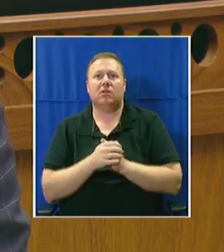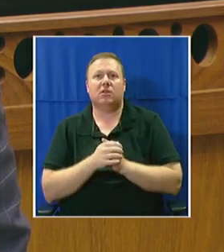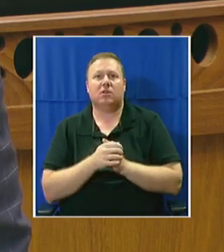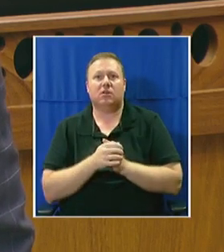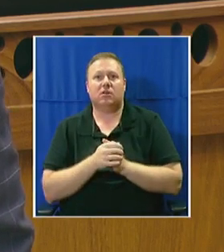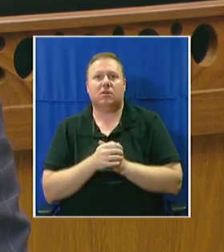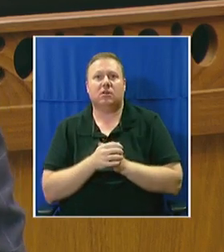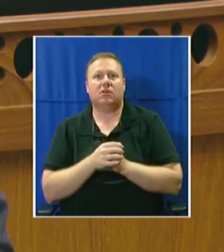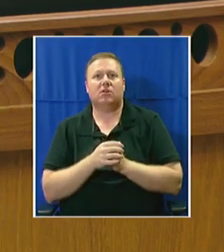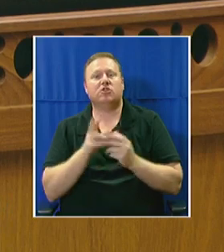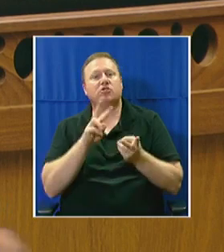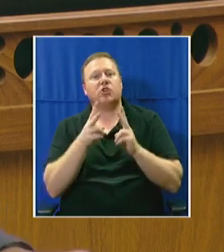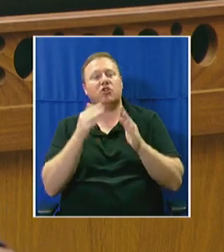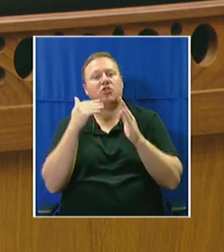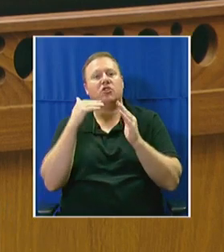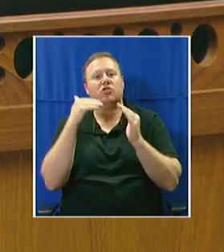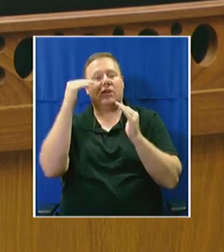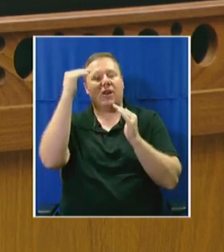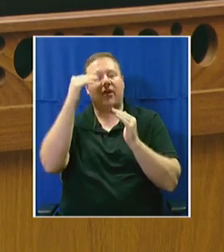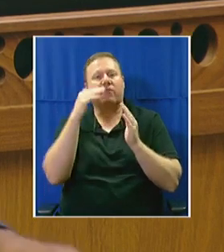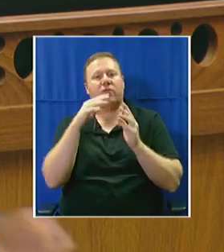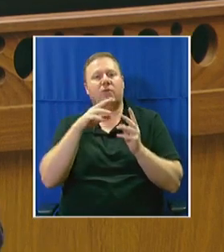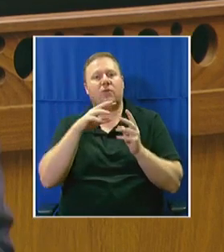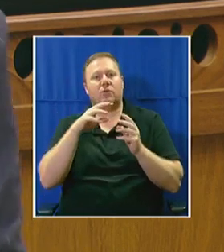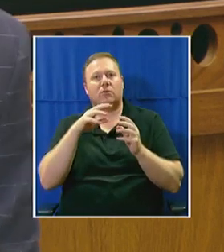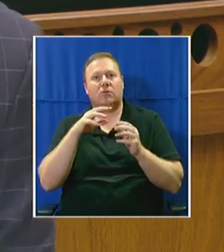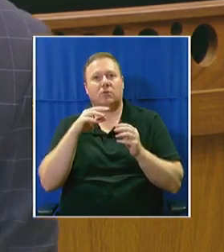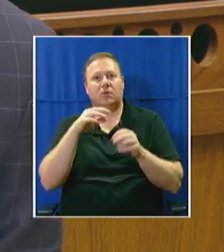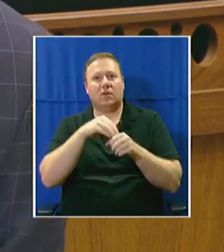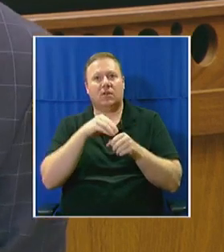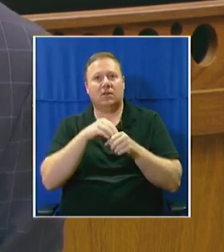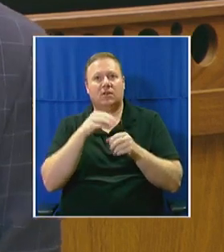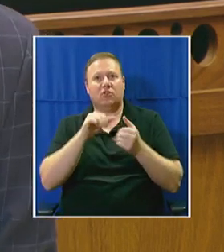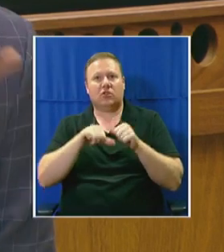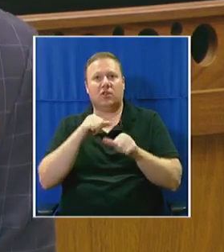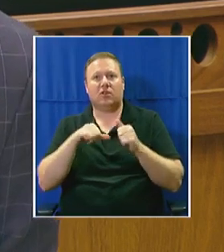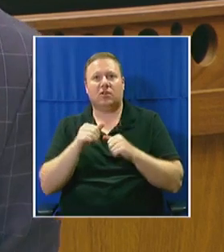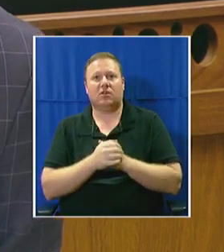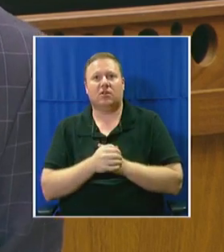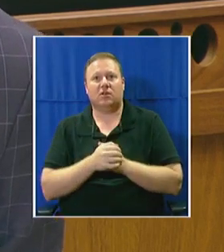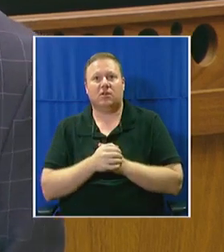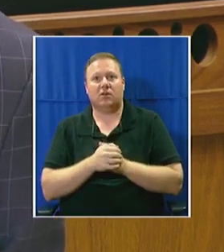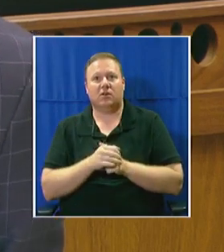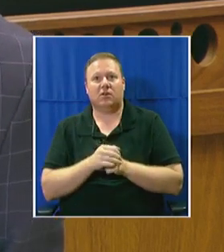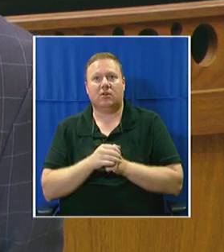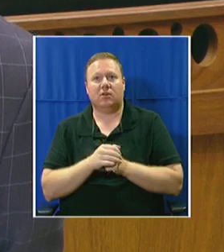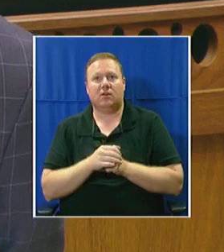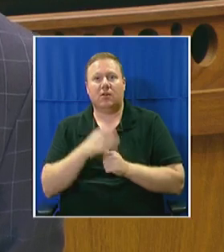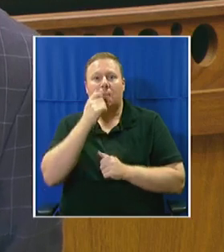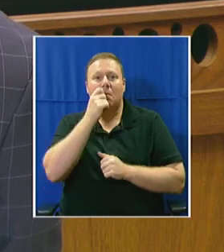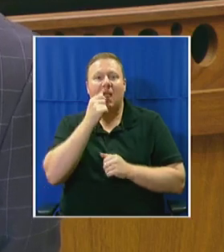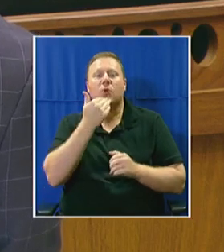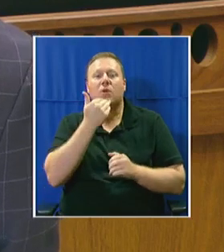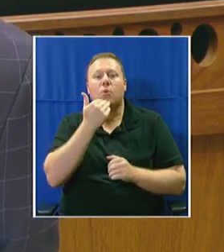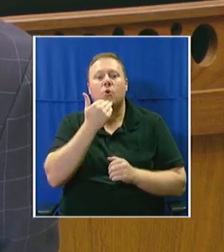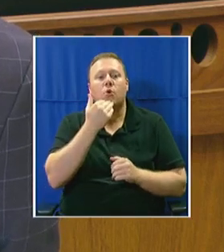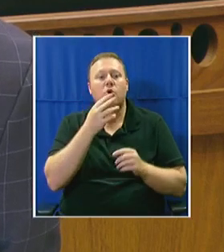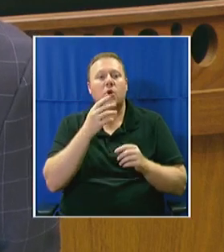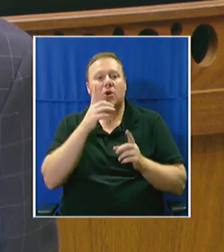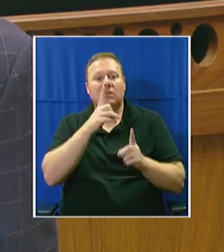deeply about these issues but caring deeply is not enough we need more guts we need to challenge each other we need to disrupt each